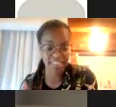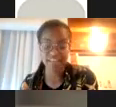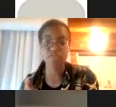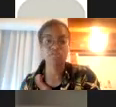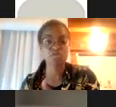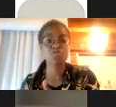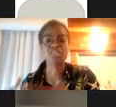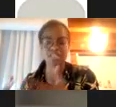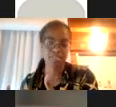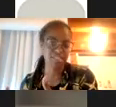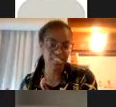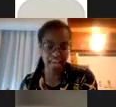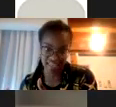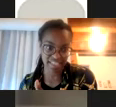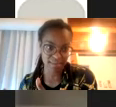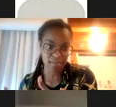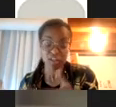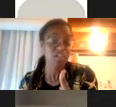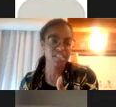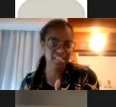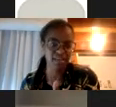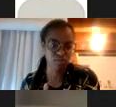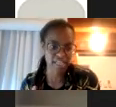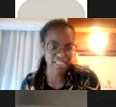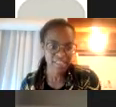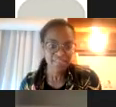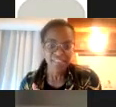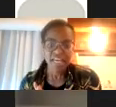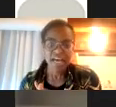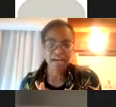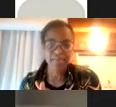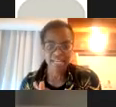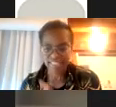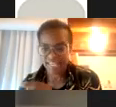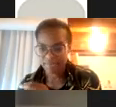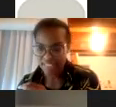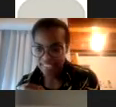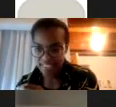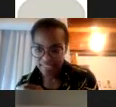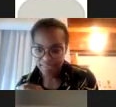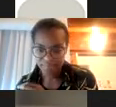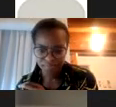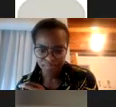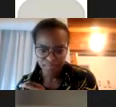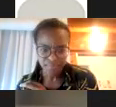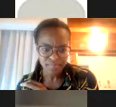color, Latine folks use substances at largely the same rates. Next slide, please.